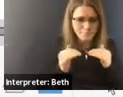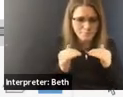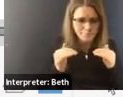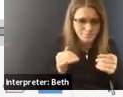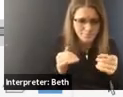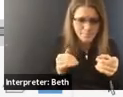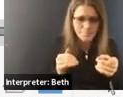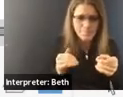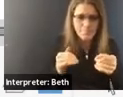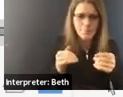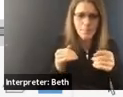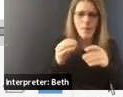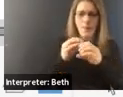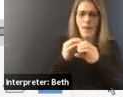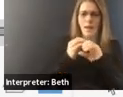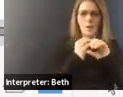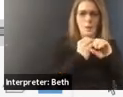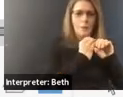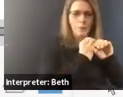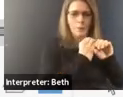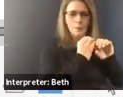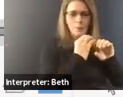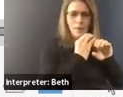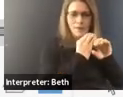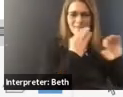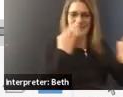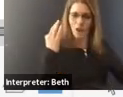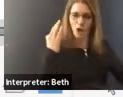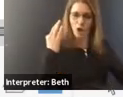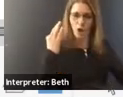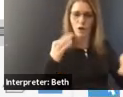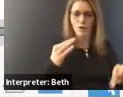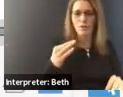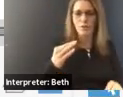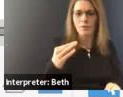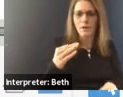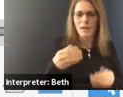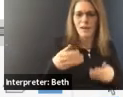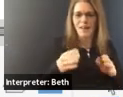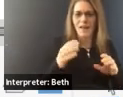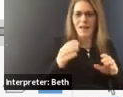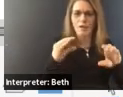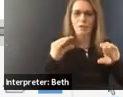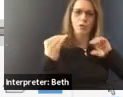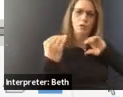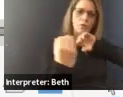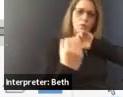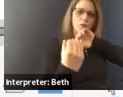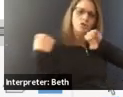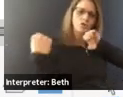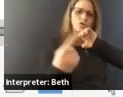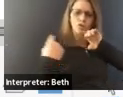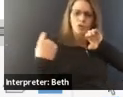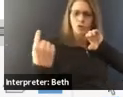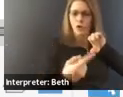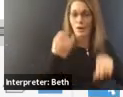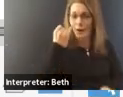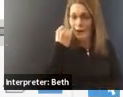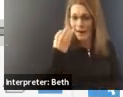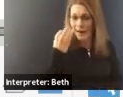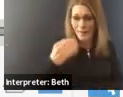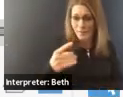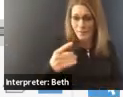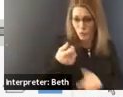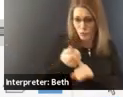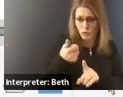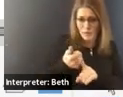that cylinder, and it allows it to turn. And if you've ever done a complex drawing